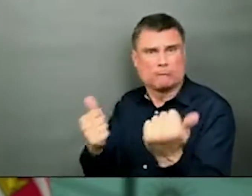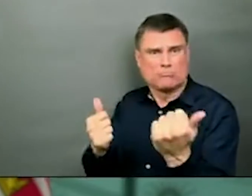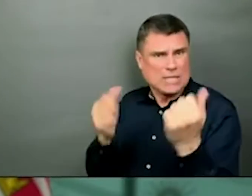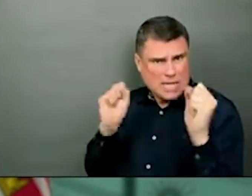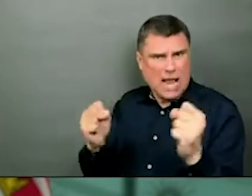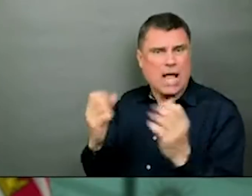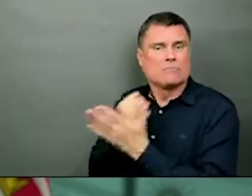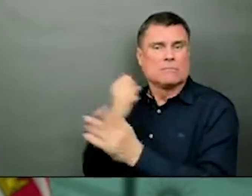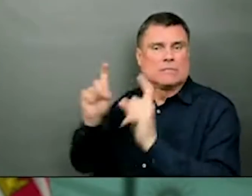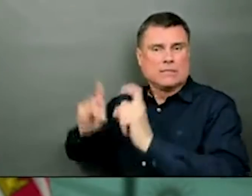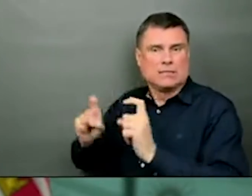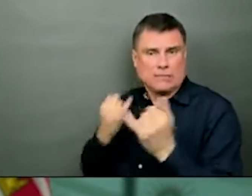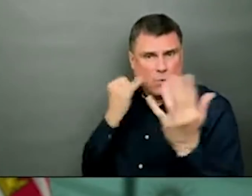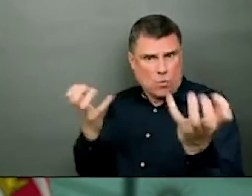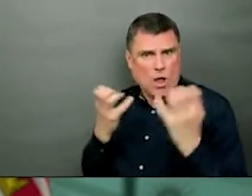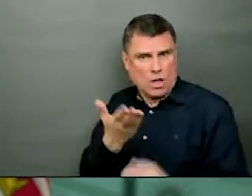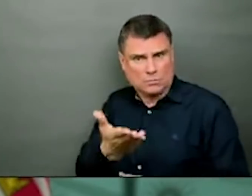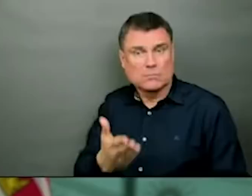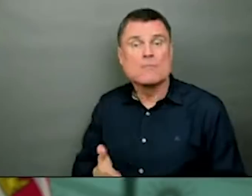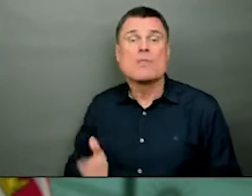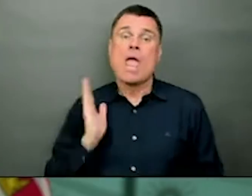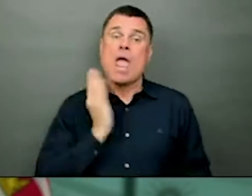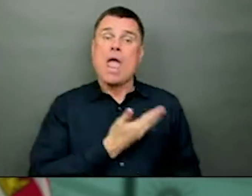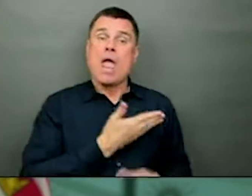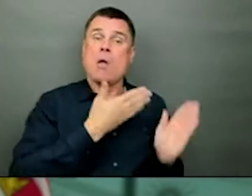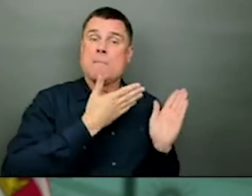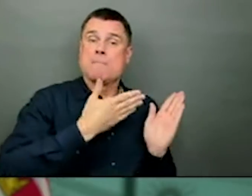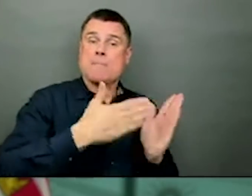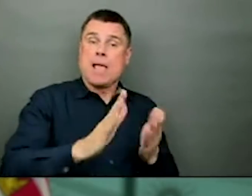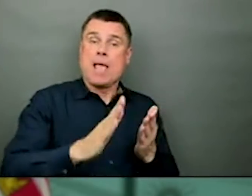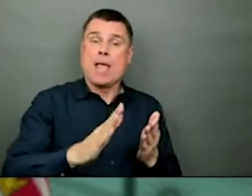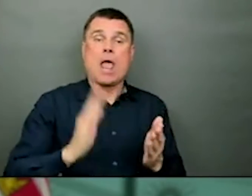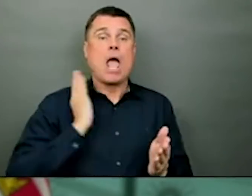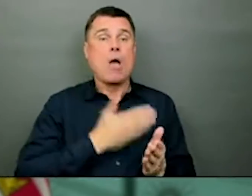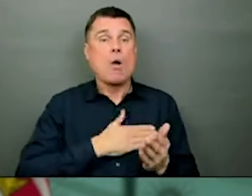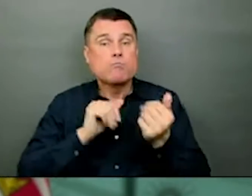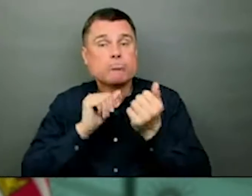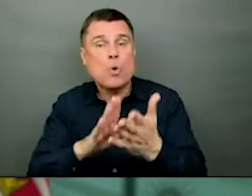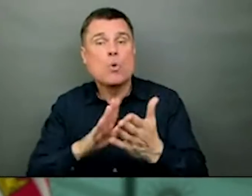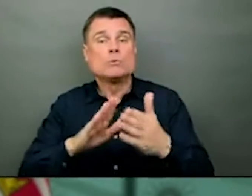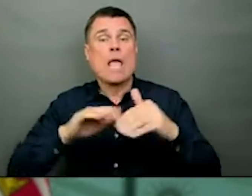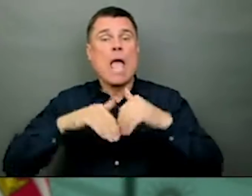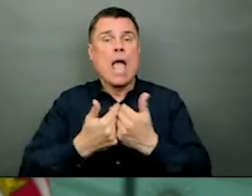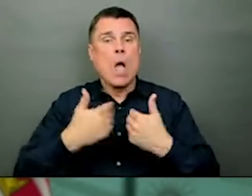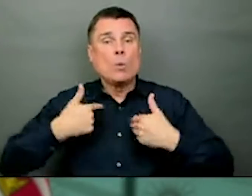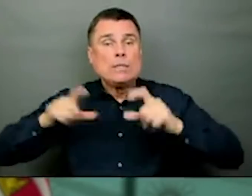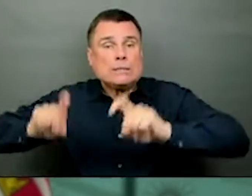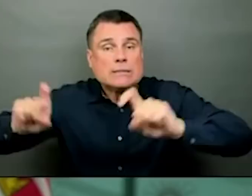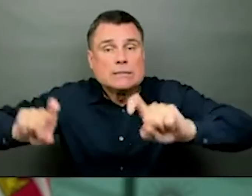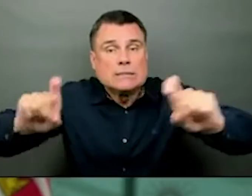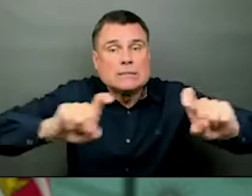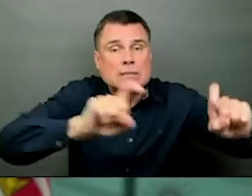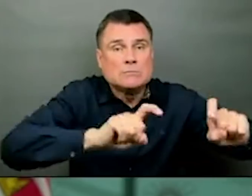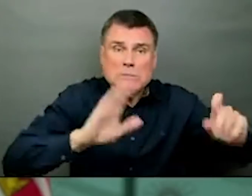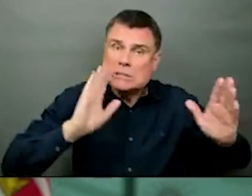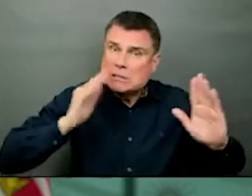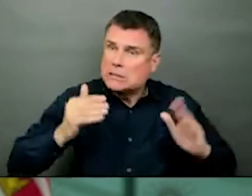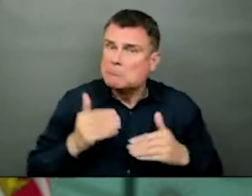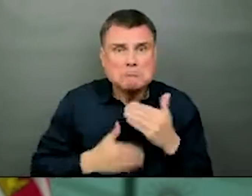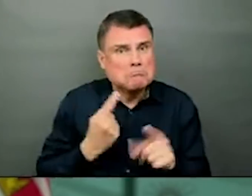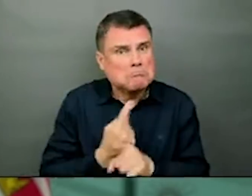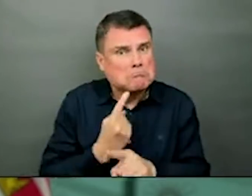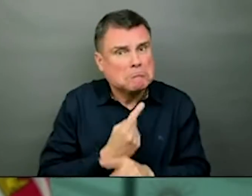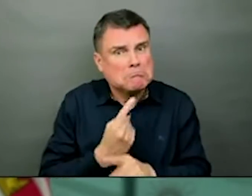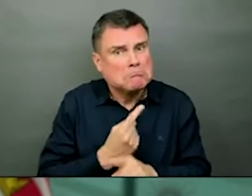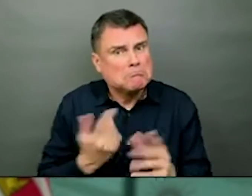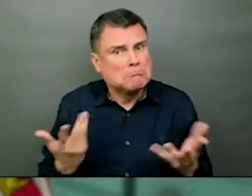our strategies and our approach to testing, we actually have no indication that we're missing large numbers of cases or even